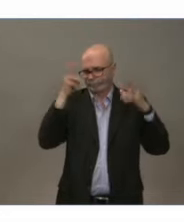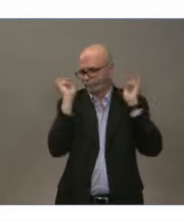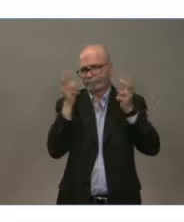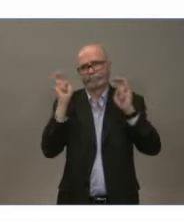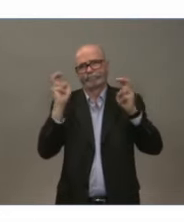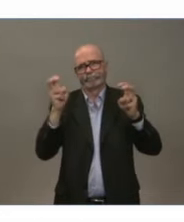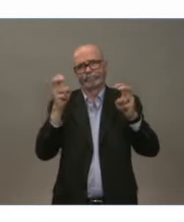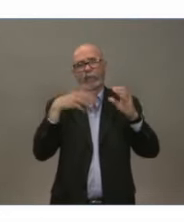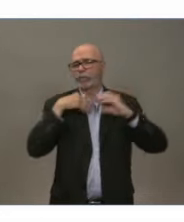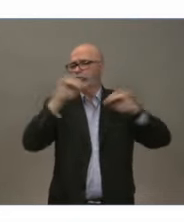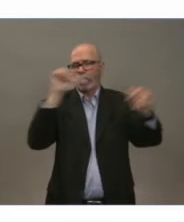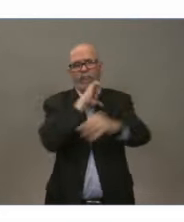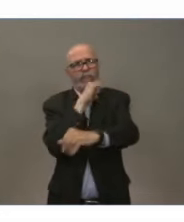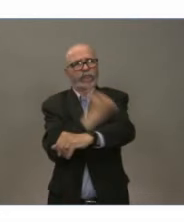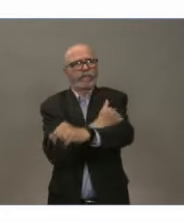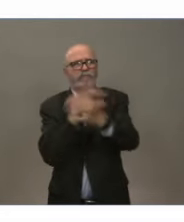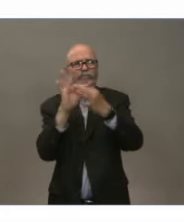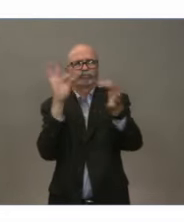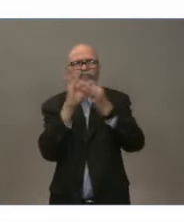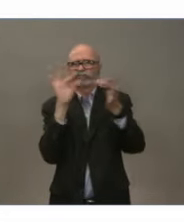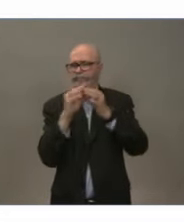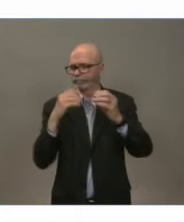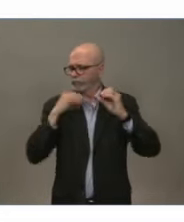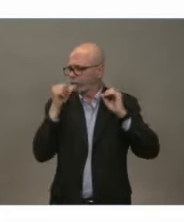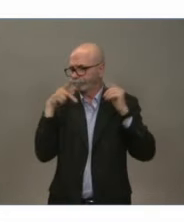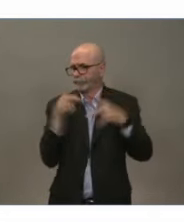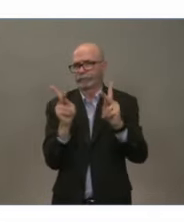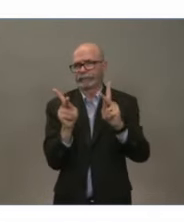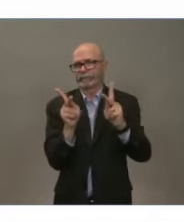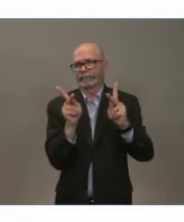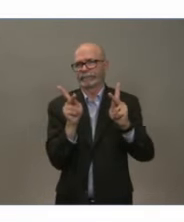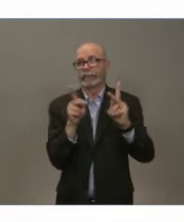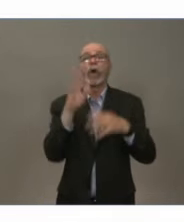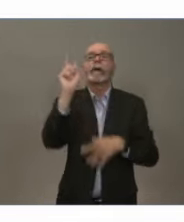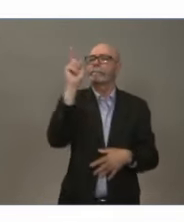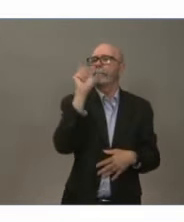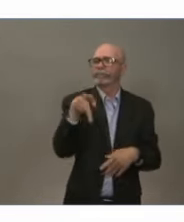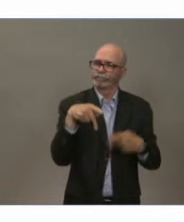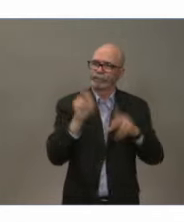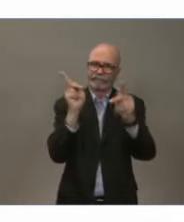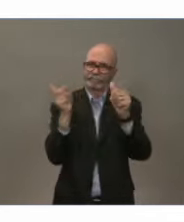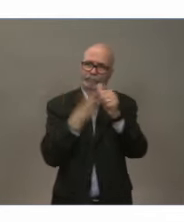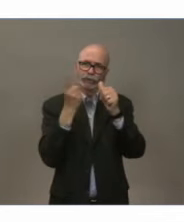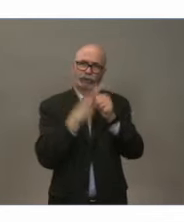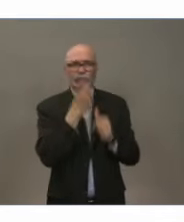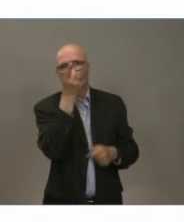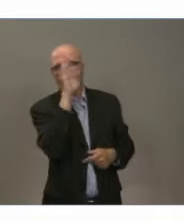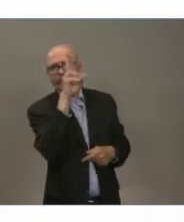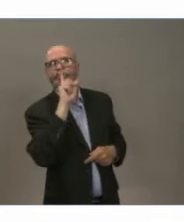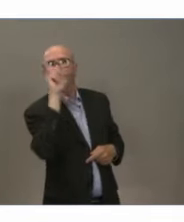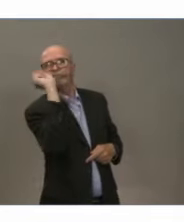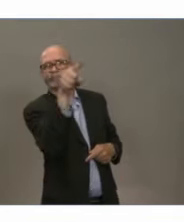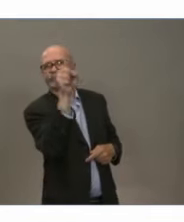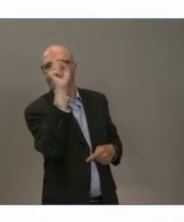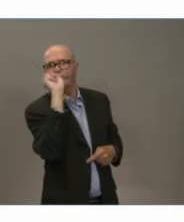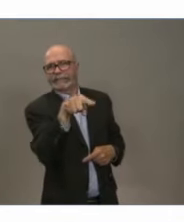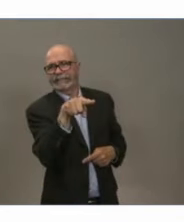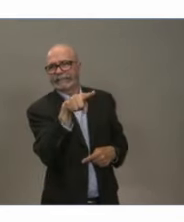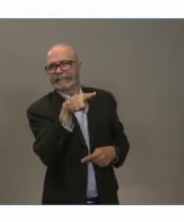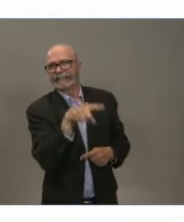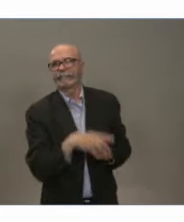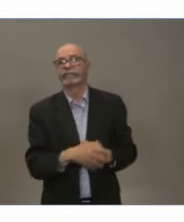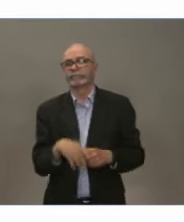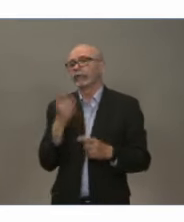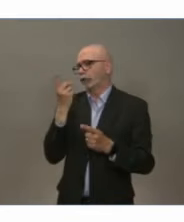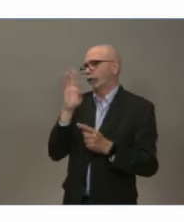health. We would always go to Dr. Strang. So thank you, Premier. So there is a clause in my order which does